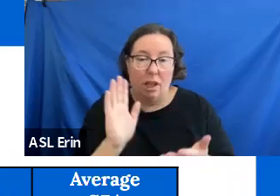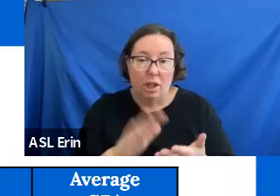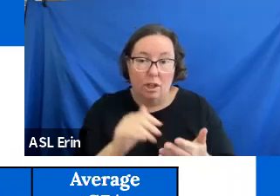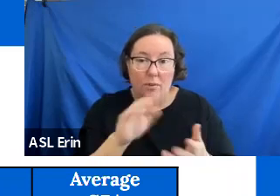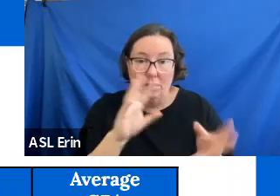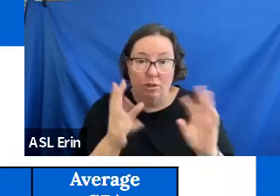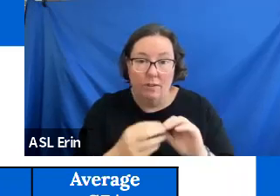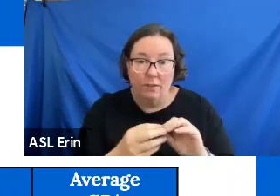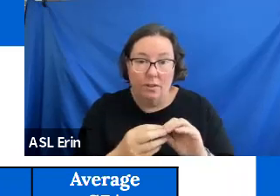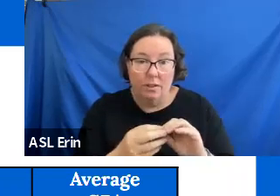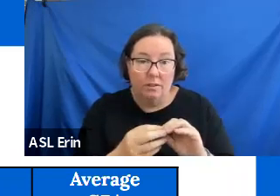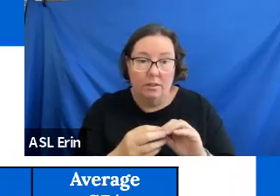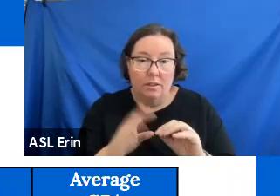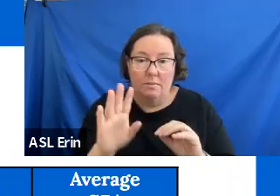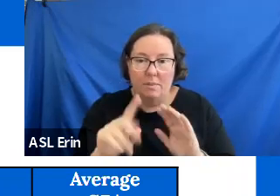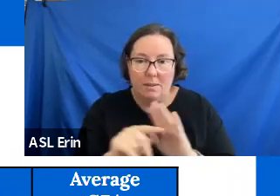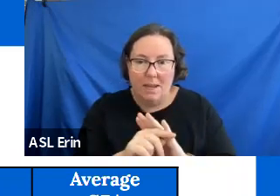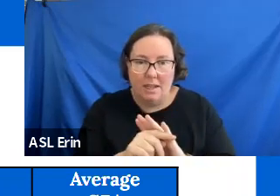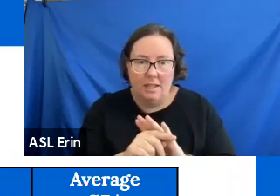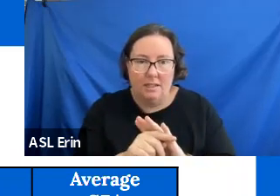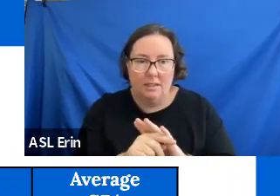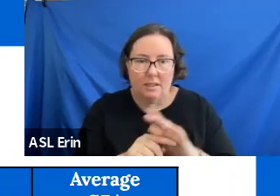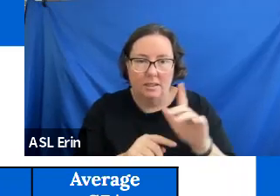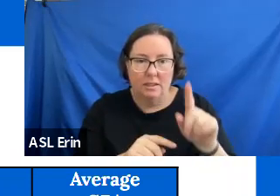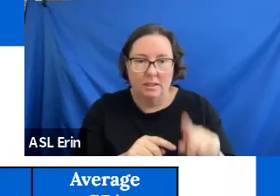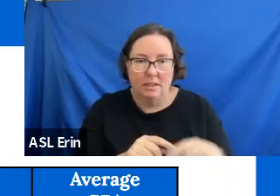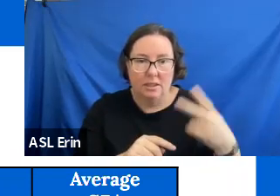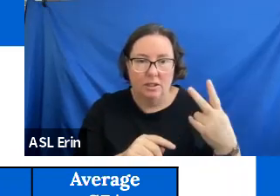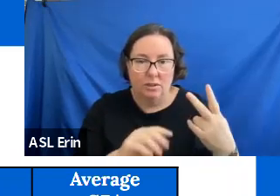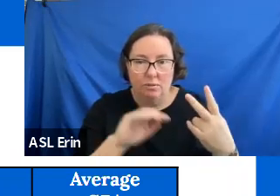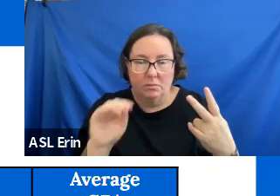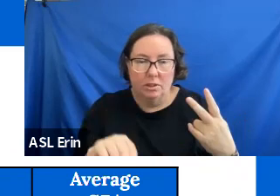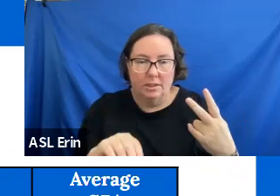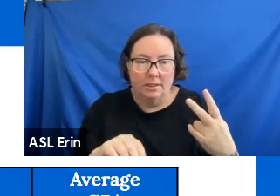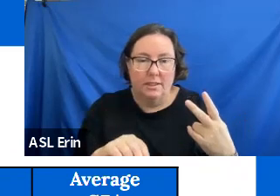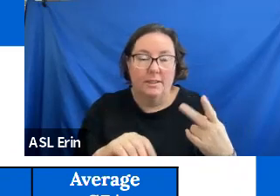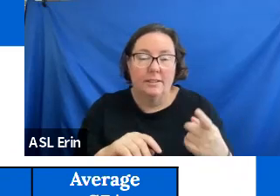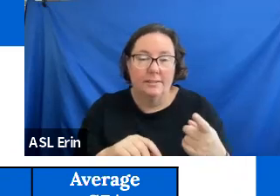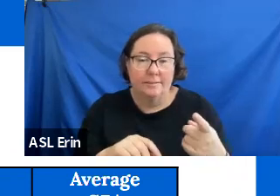overall here is a B-, where 2%